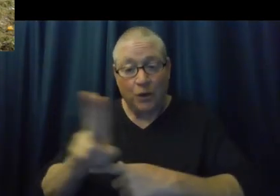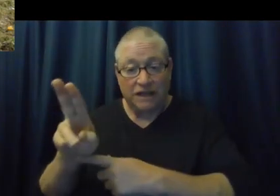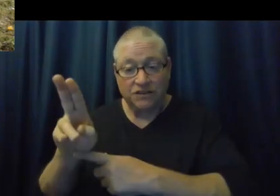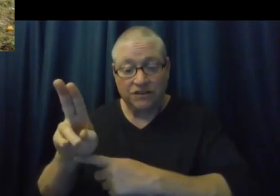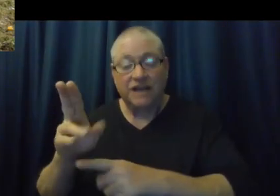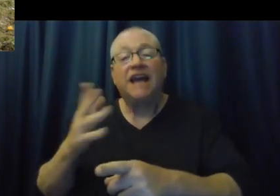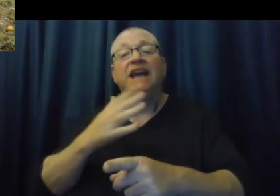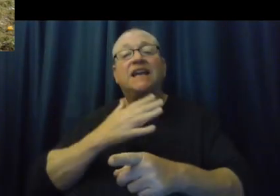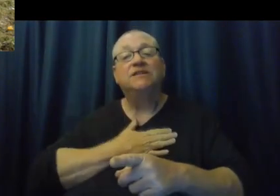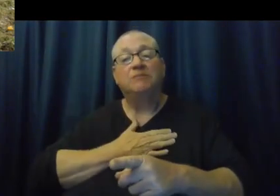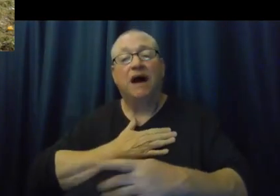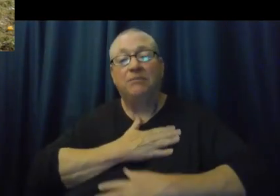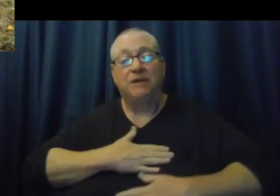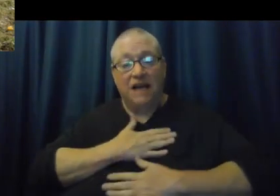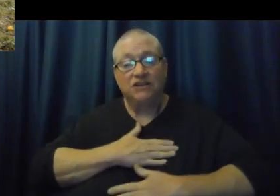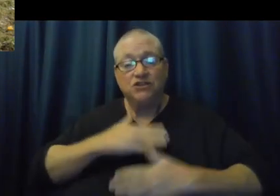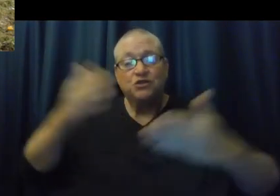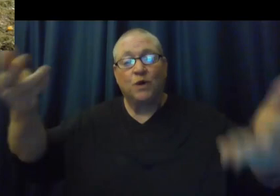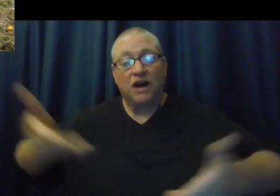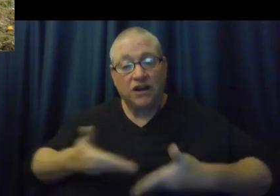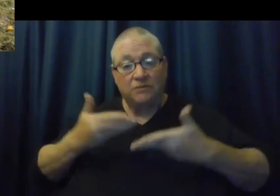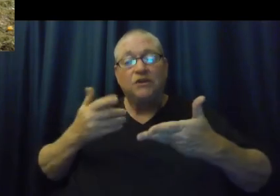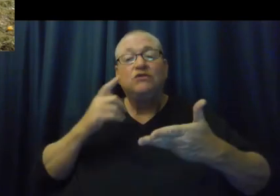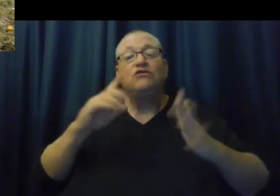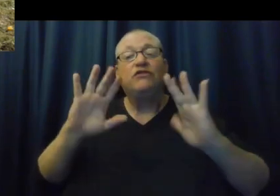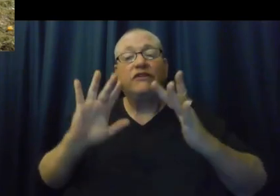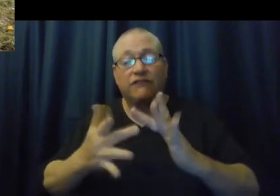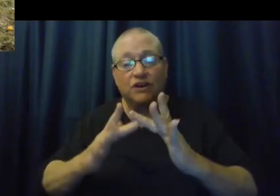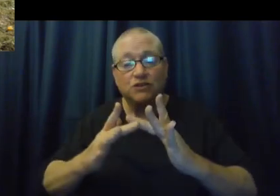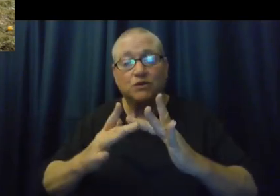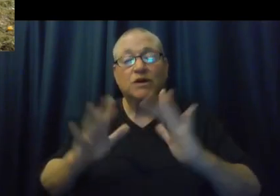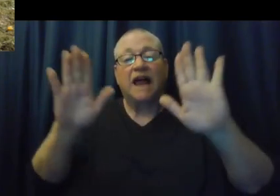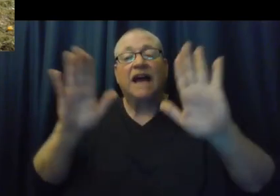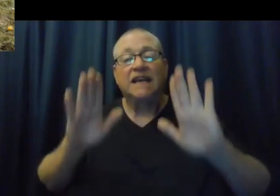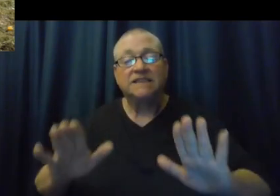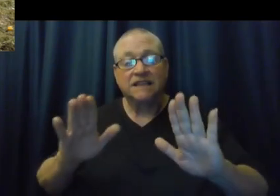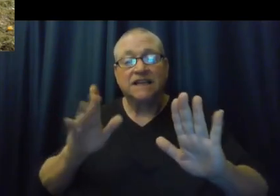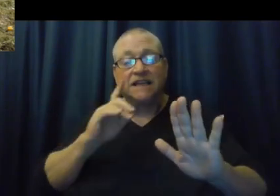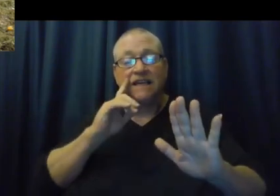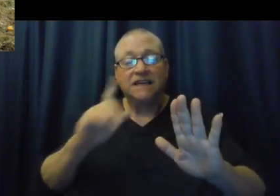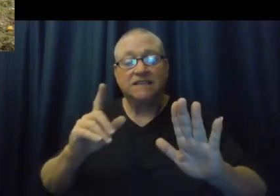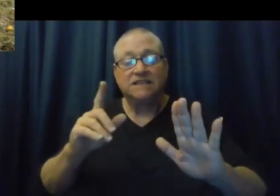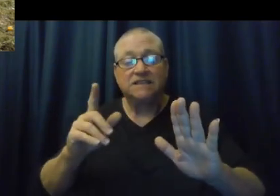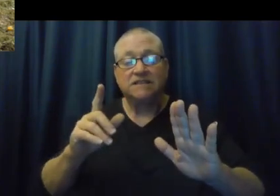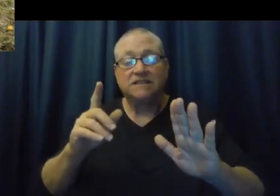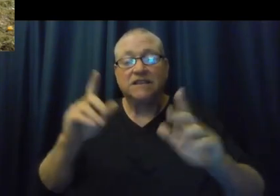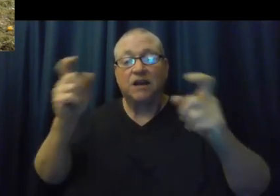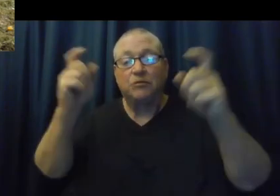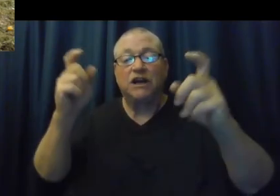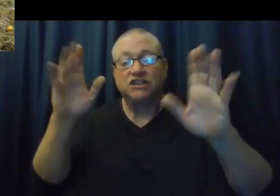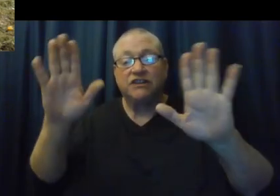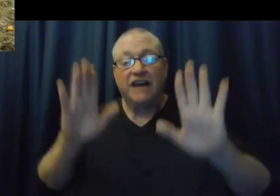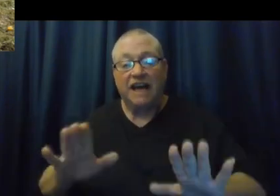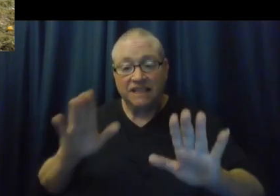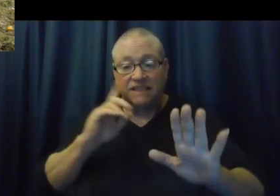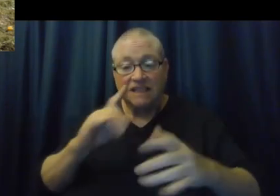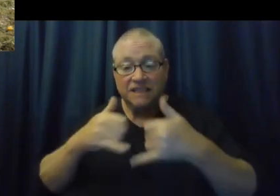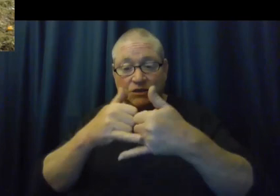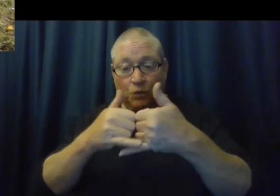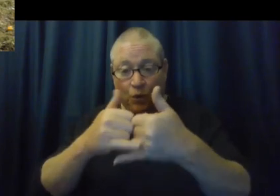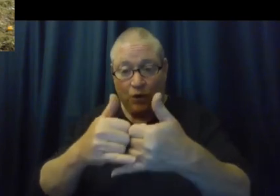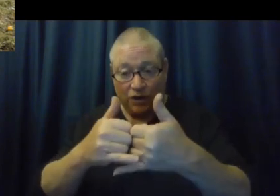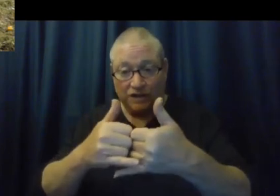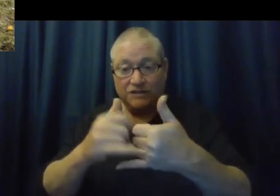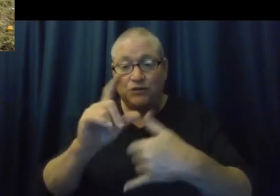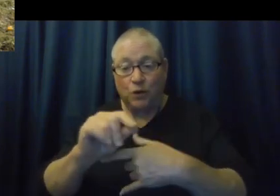to the virtual Celebration of Excellence Awards ceremony. Although we unfortunately can't be together in person,